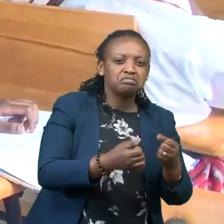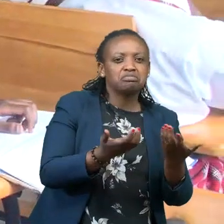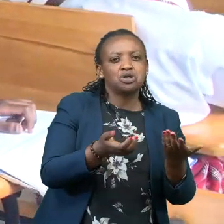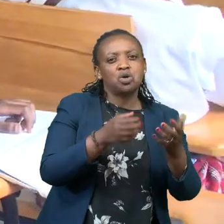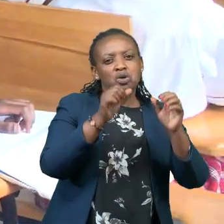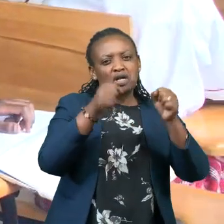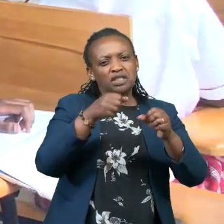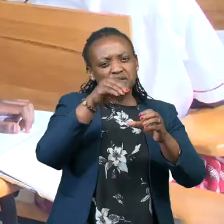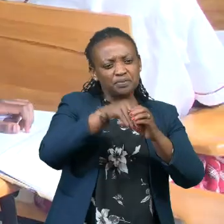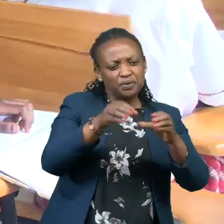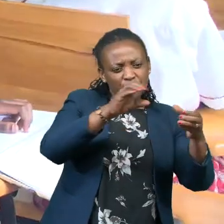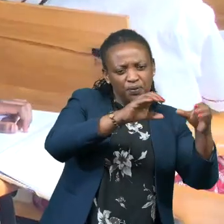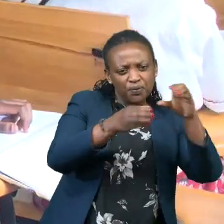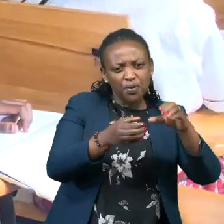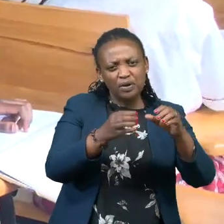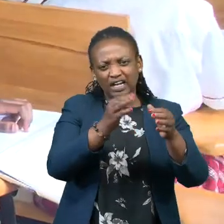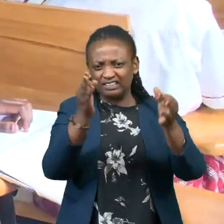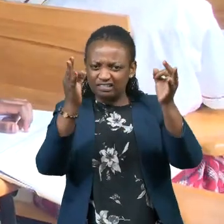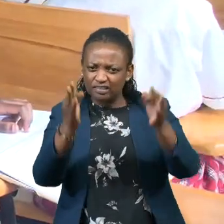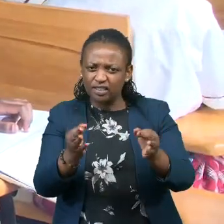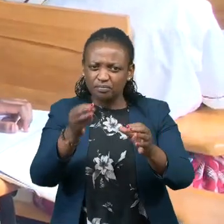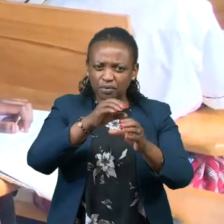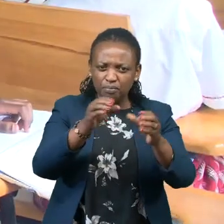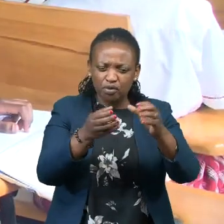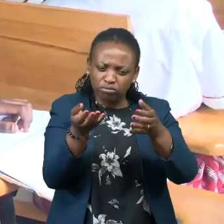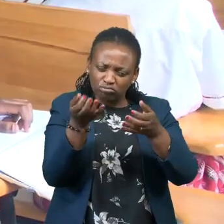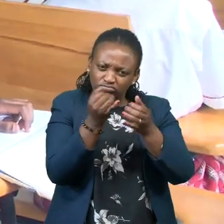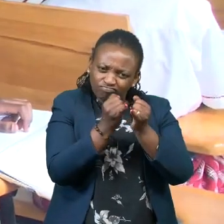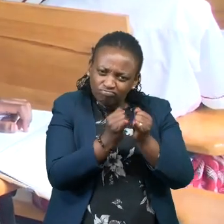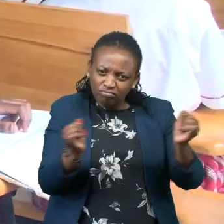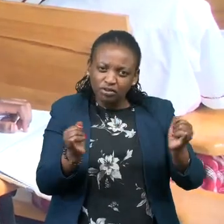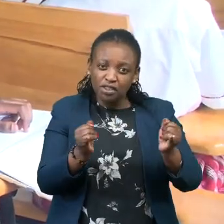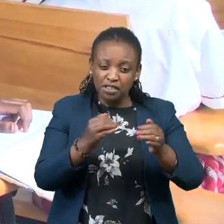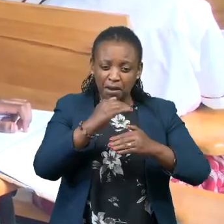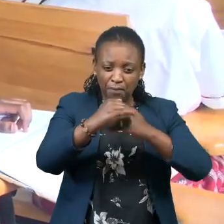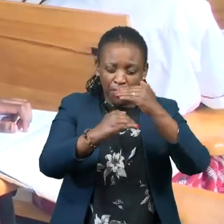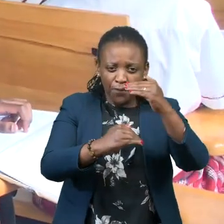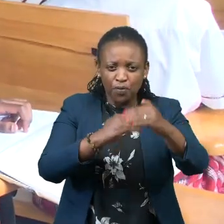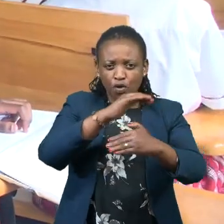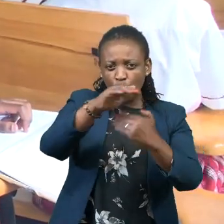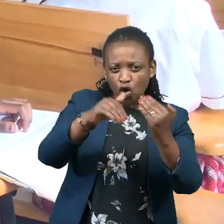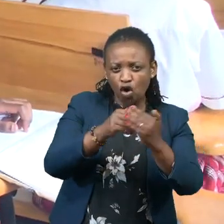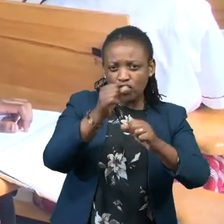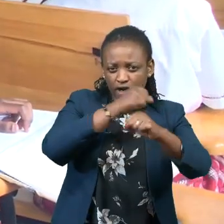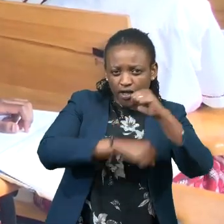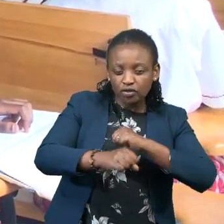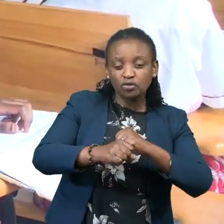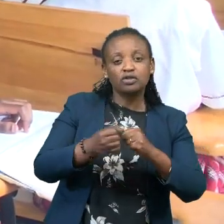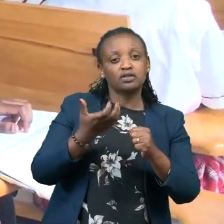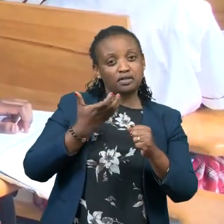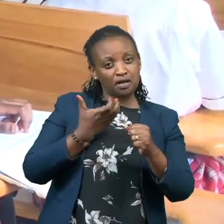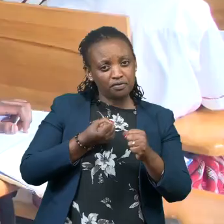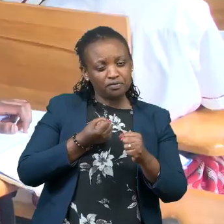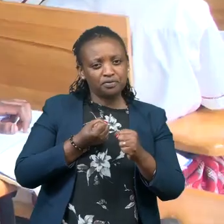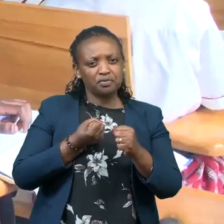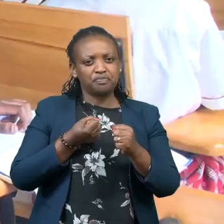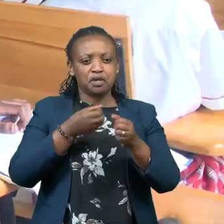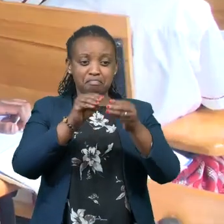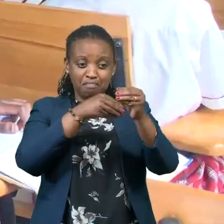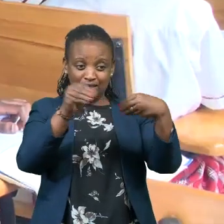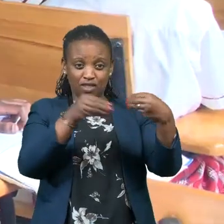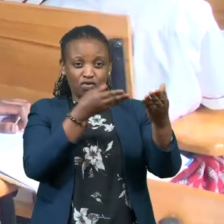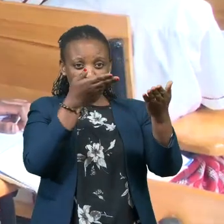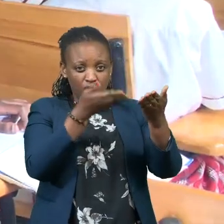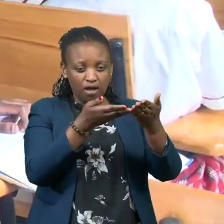the decantation, we have in sedimentation. And in our process, all the experiment that we did, we had